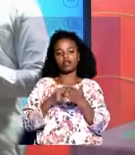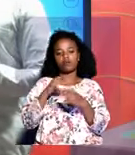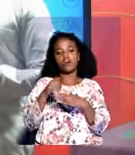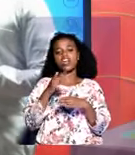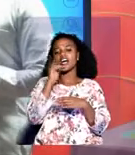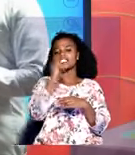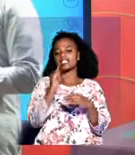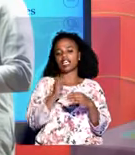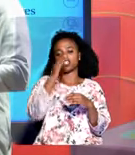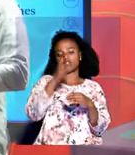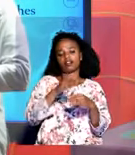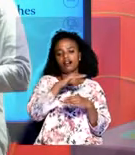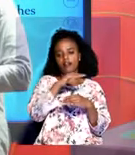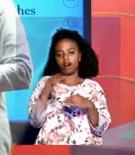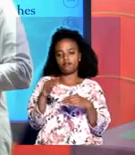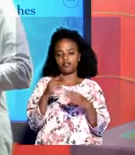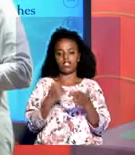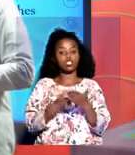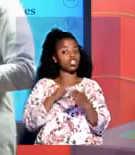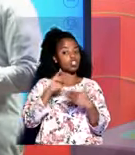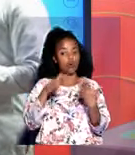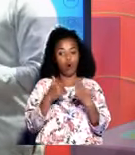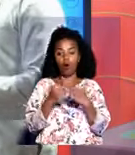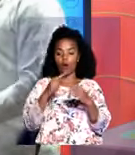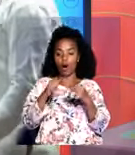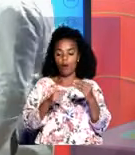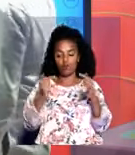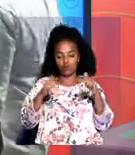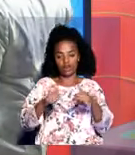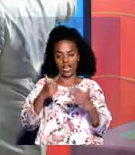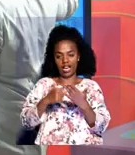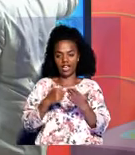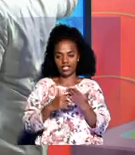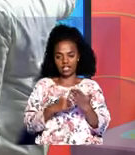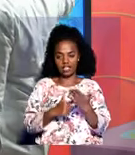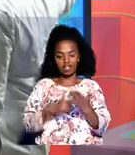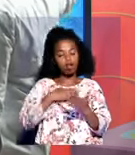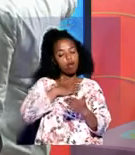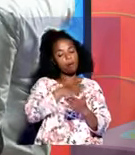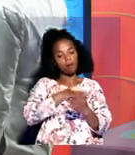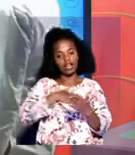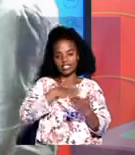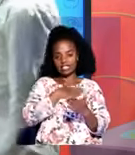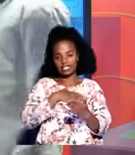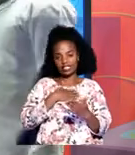graph. So this is all about today's lesson. Please